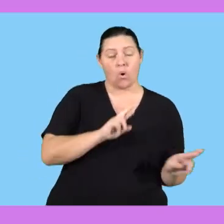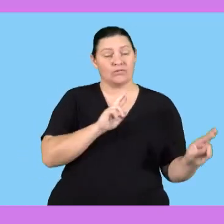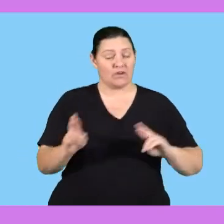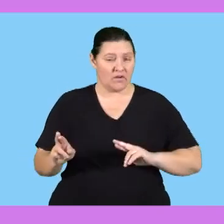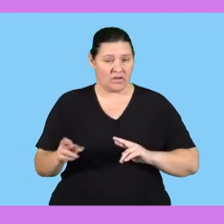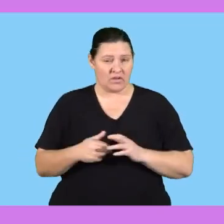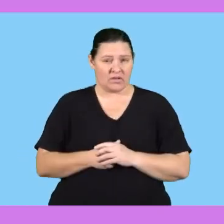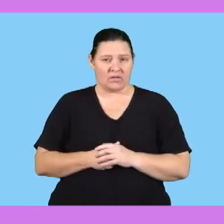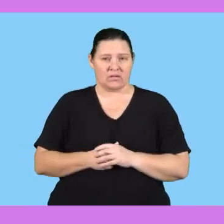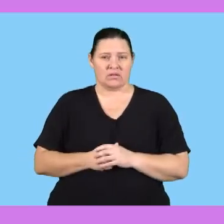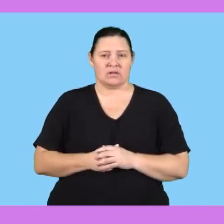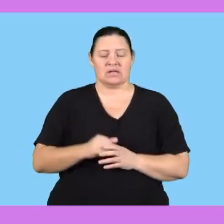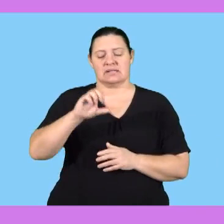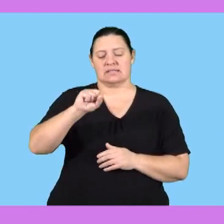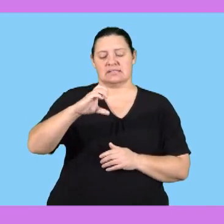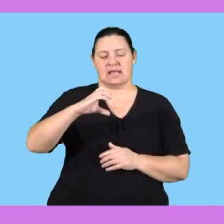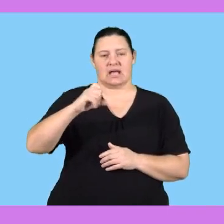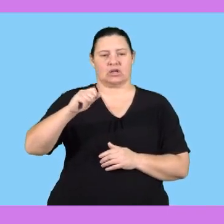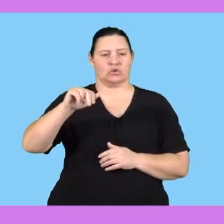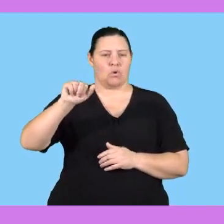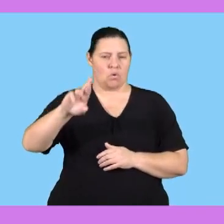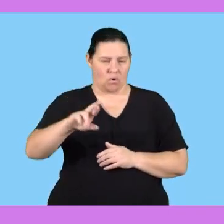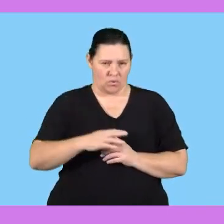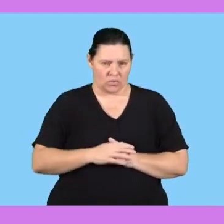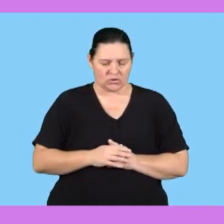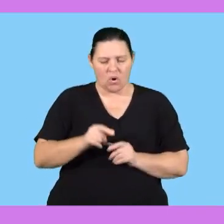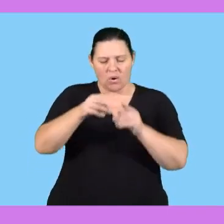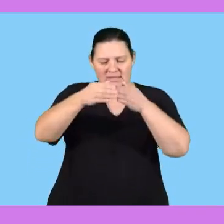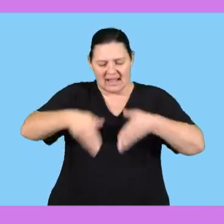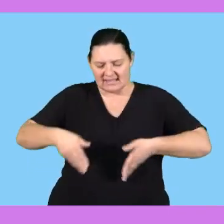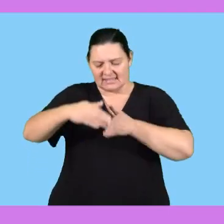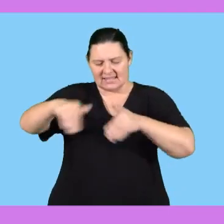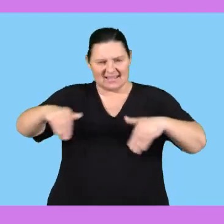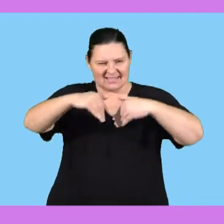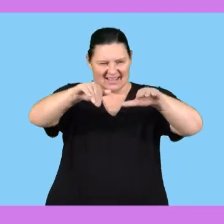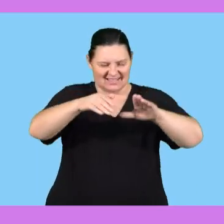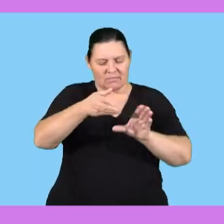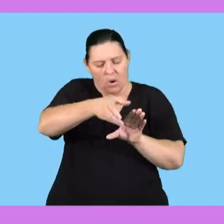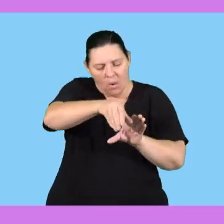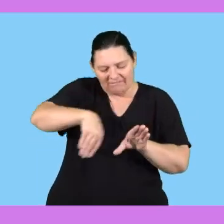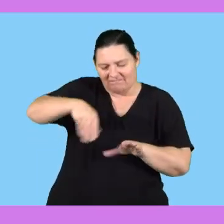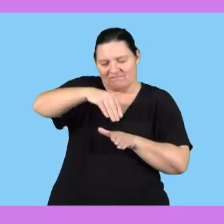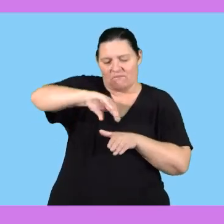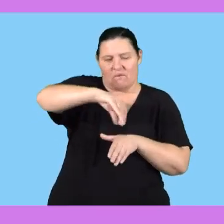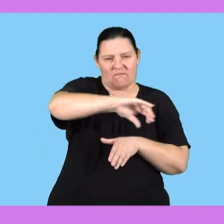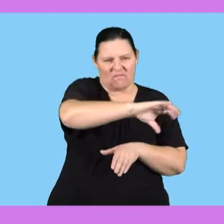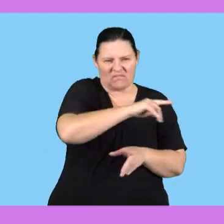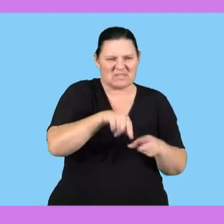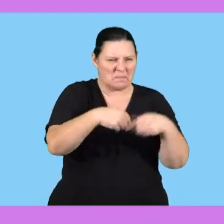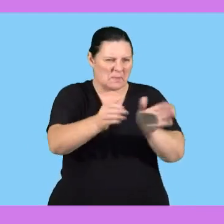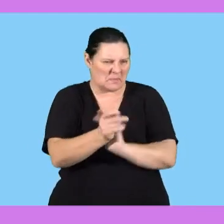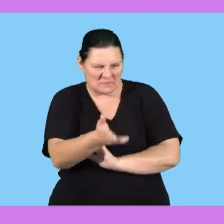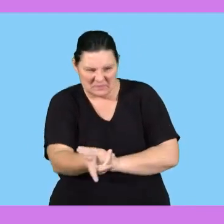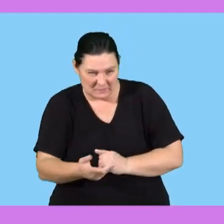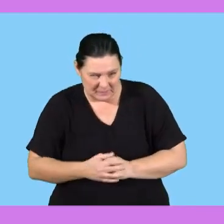also refer to this as sectors, right? Like a slice of a pie, for example. So a pie chart is a circular graph divided into